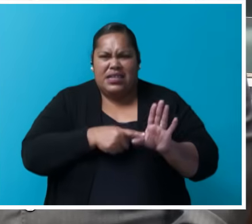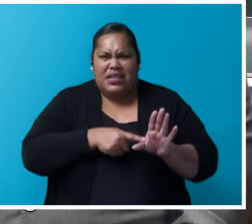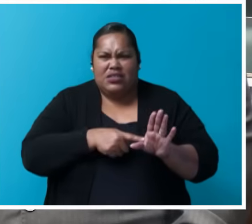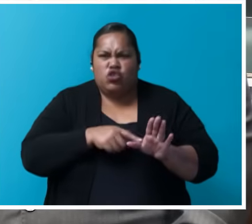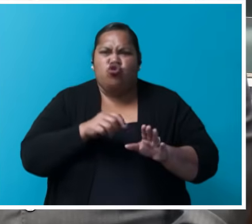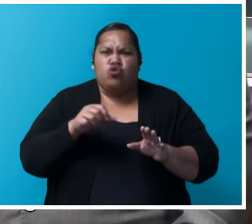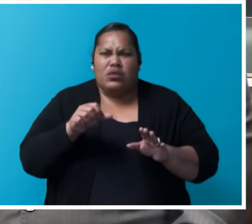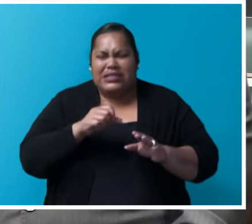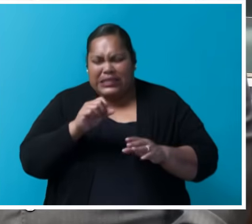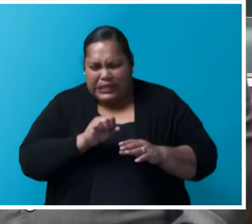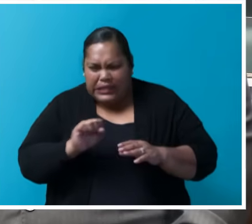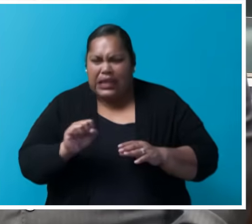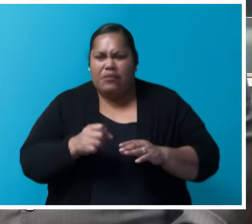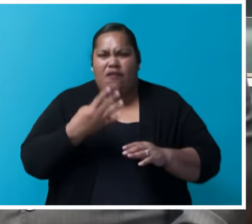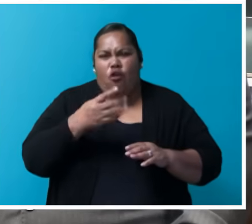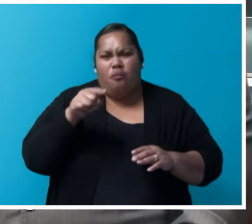4.3%.